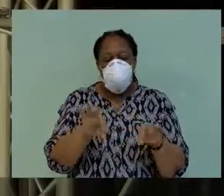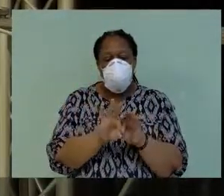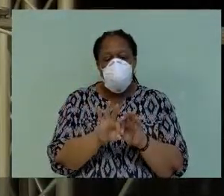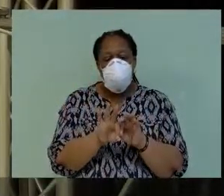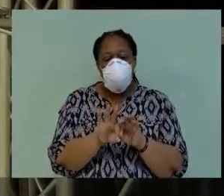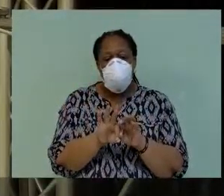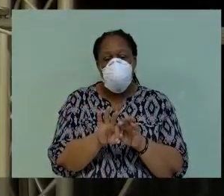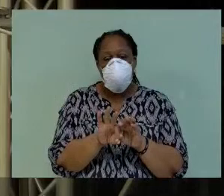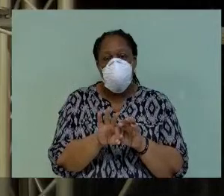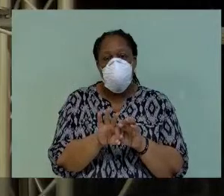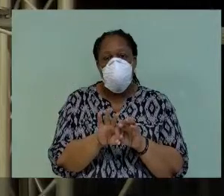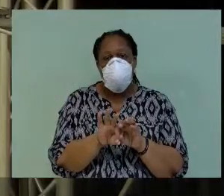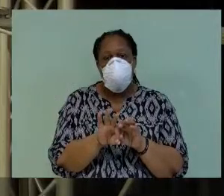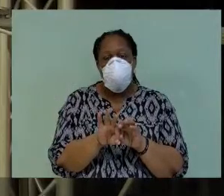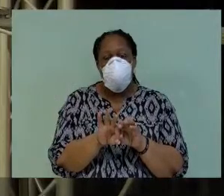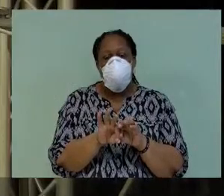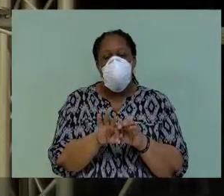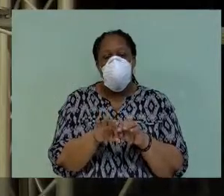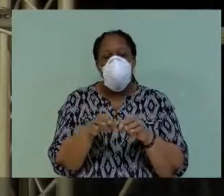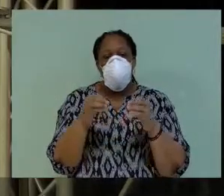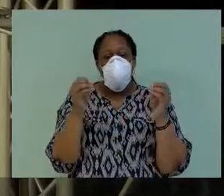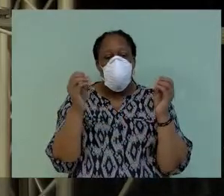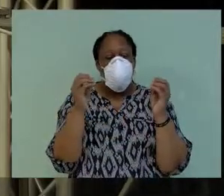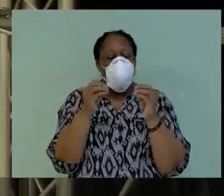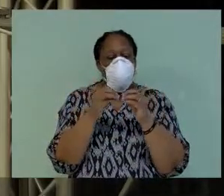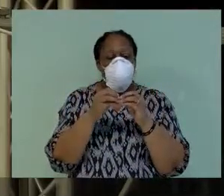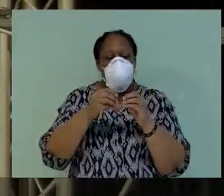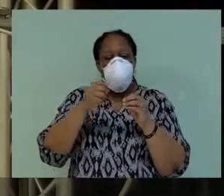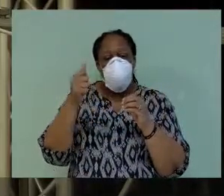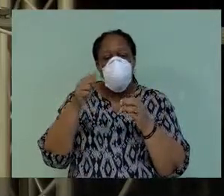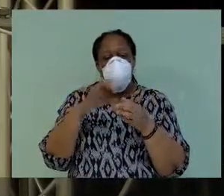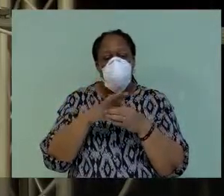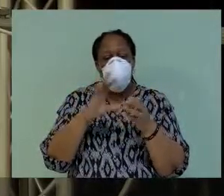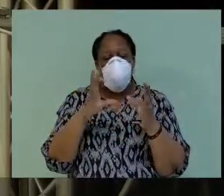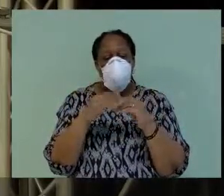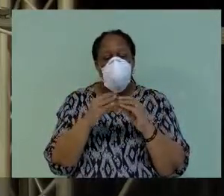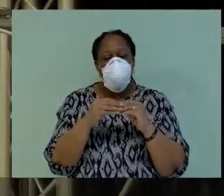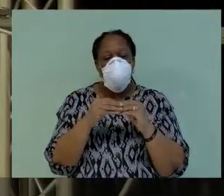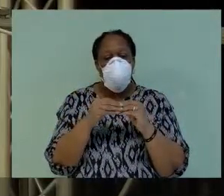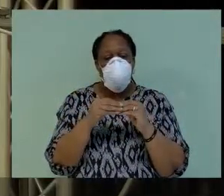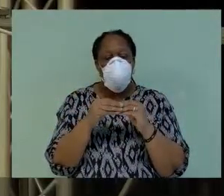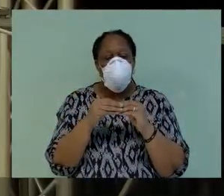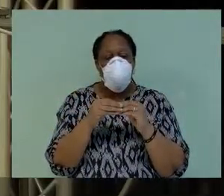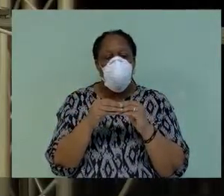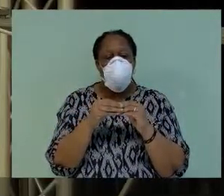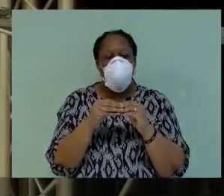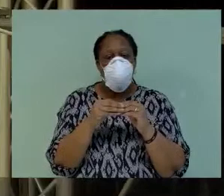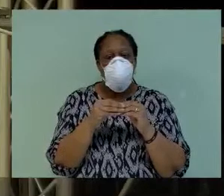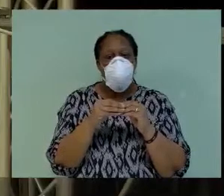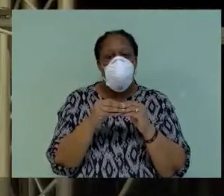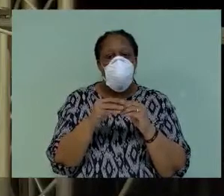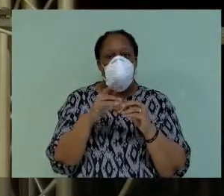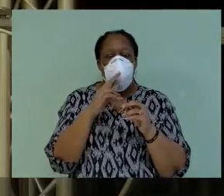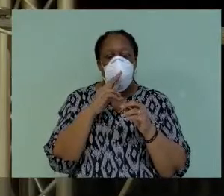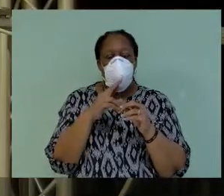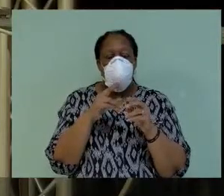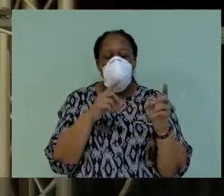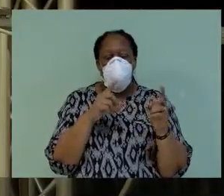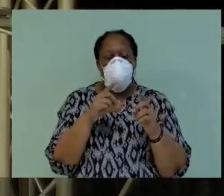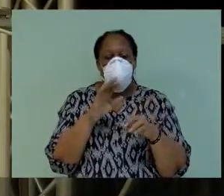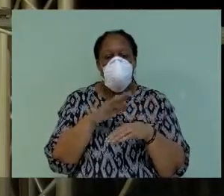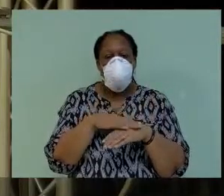important. Most of our meetings, because of what has happened with COVID, most of the meetings are done